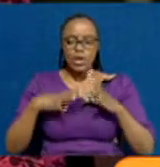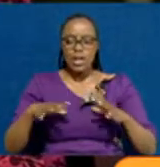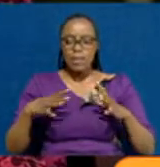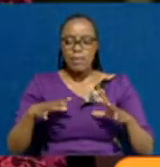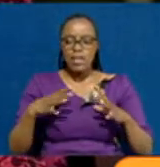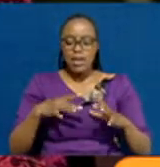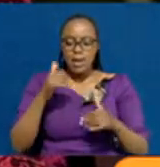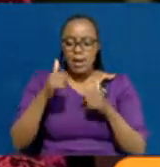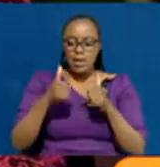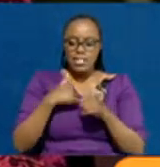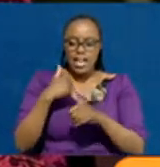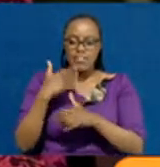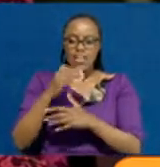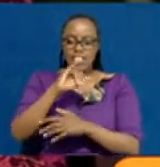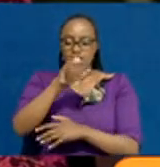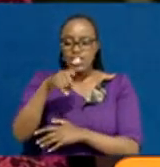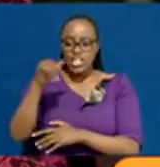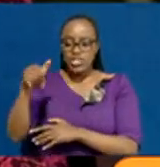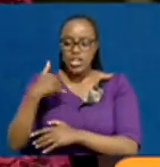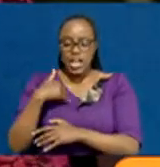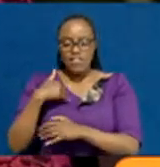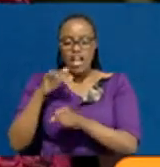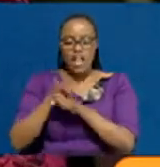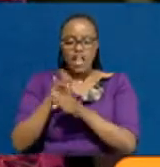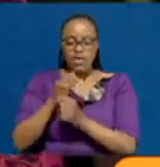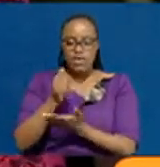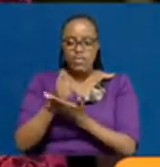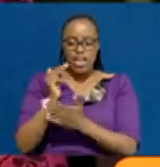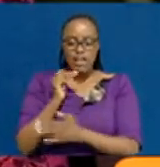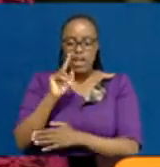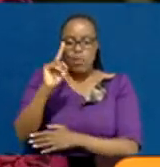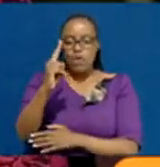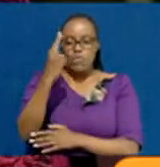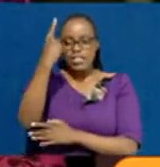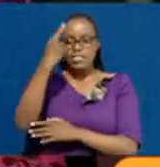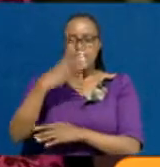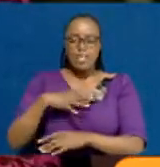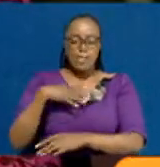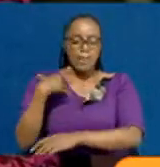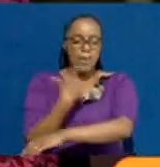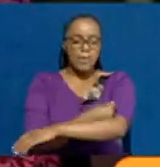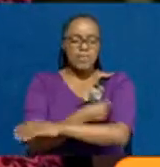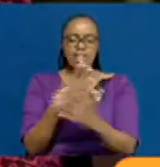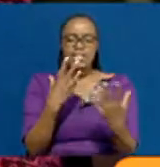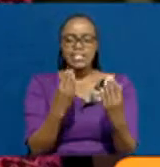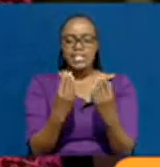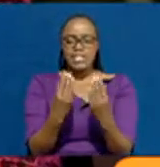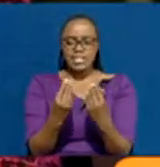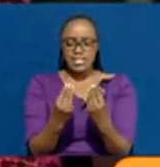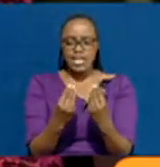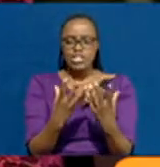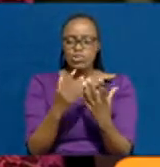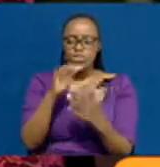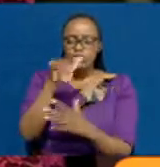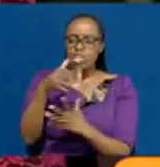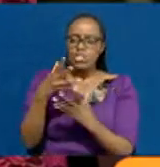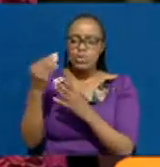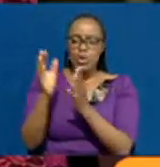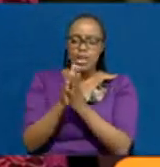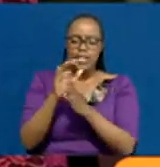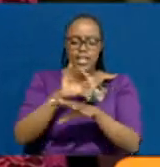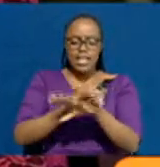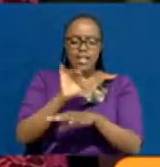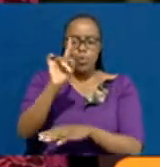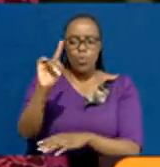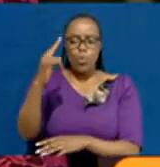that's the vaccine that has moved fairly fast because it's a 1 dose. People believe that it's easier to go and receive 1 dose. So